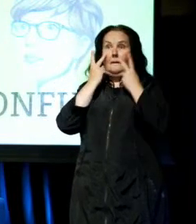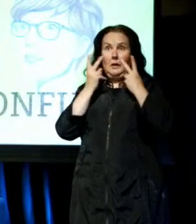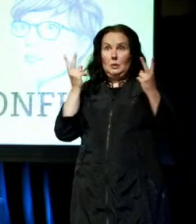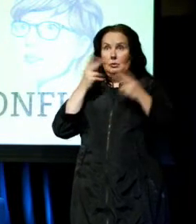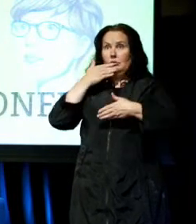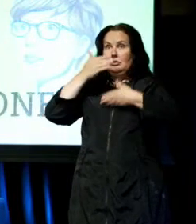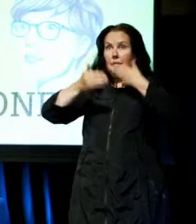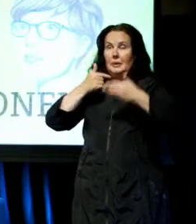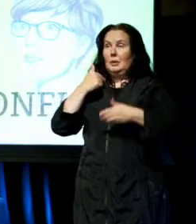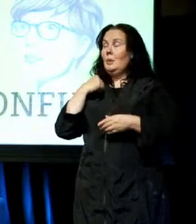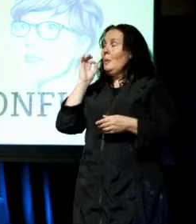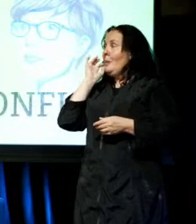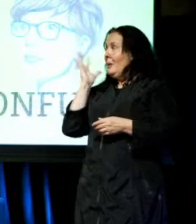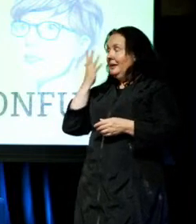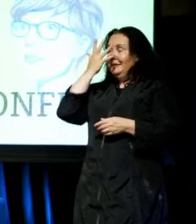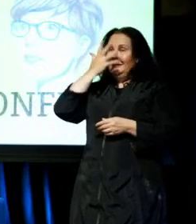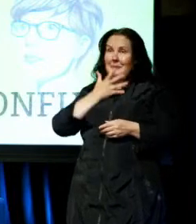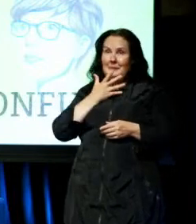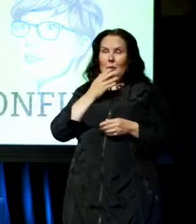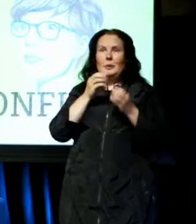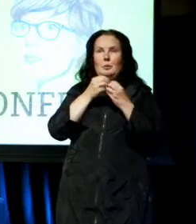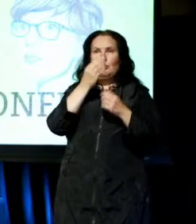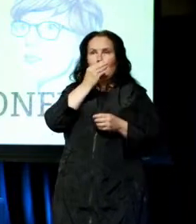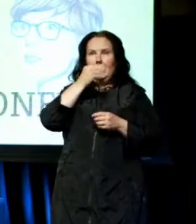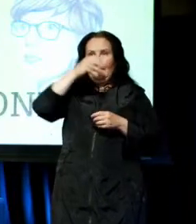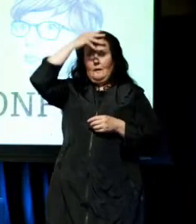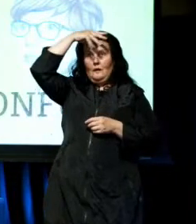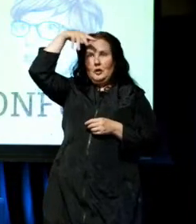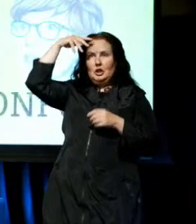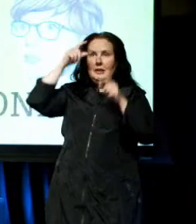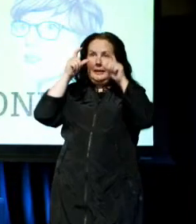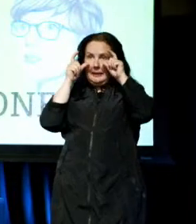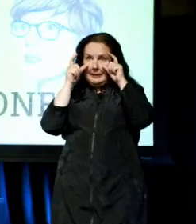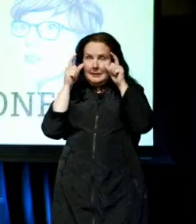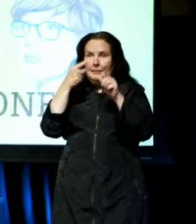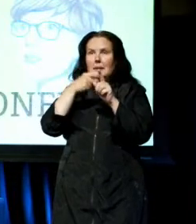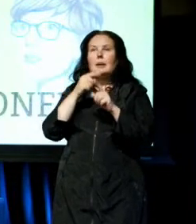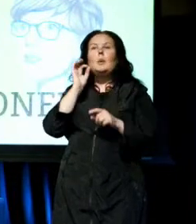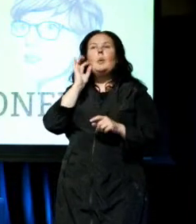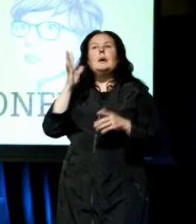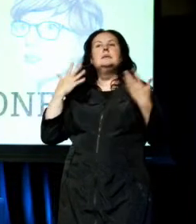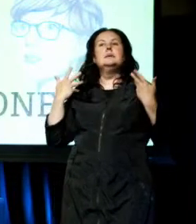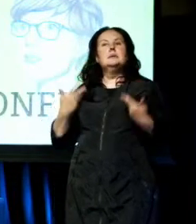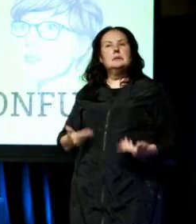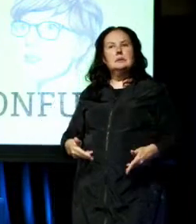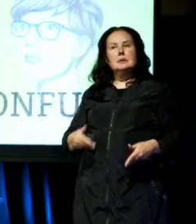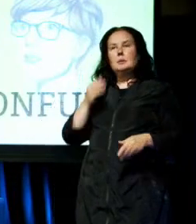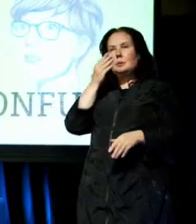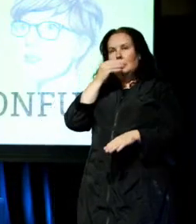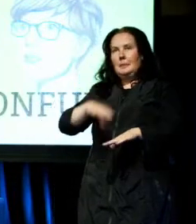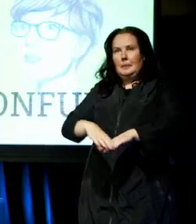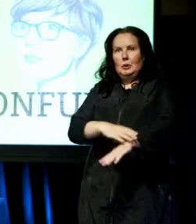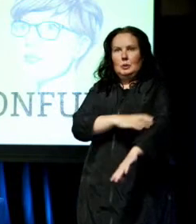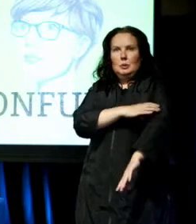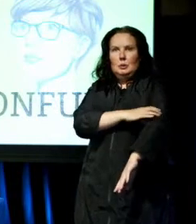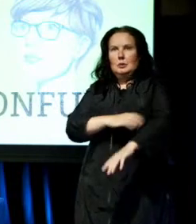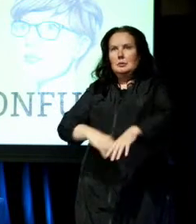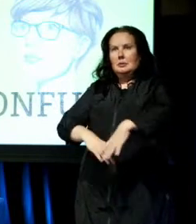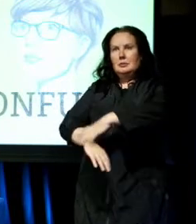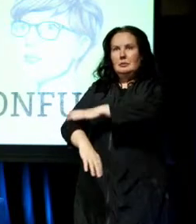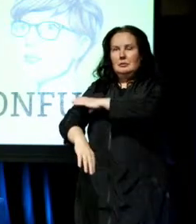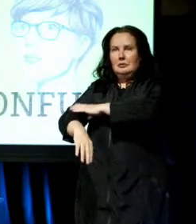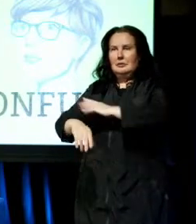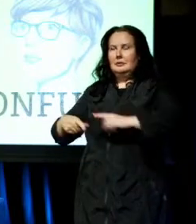this. I'm a white person with a brown fringe and glasses. I'm wearing a white outfit and brown boots, and I'm sitting with my legs